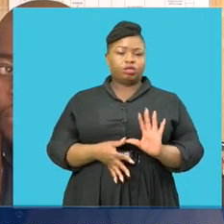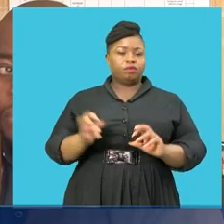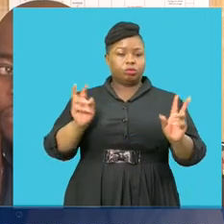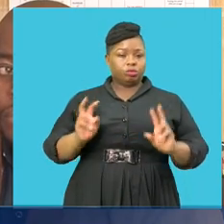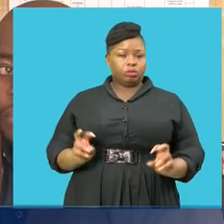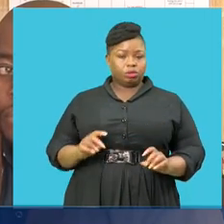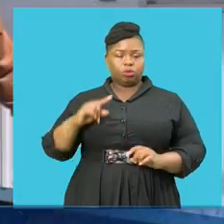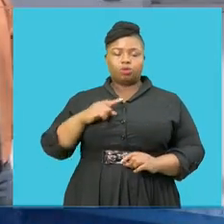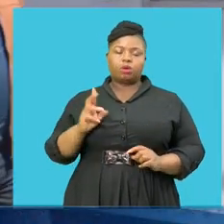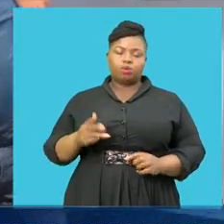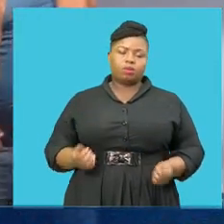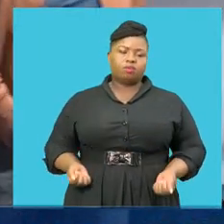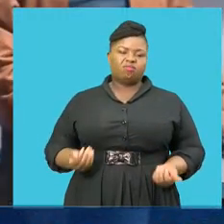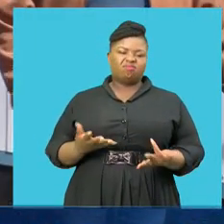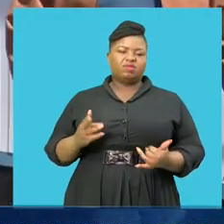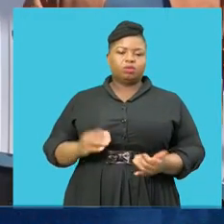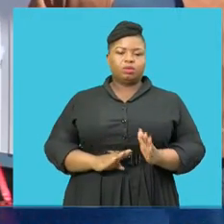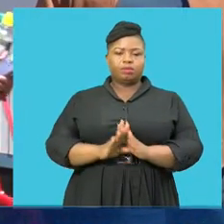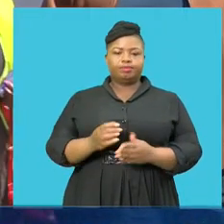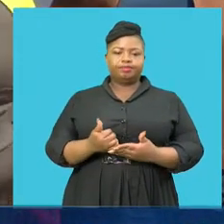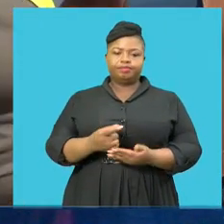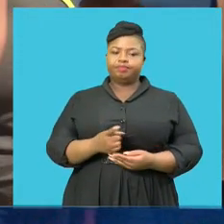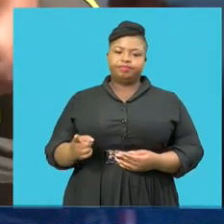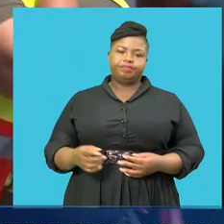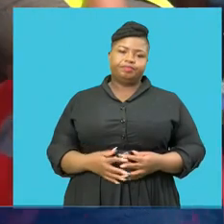kagesi ezolethwa njengoba izolekelela bona.